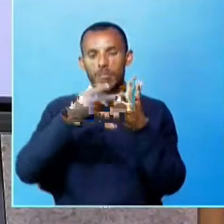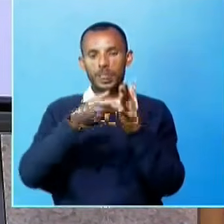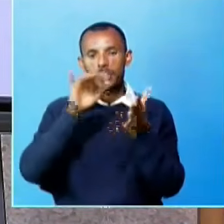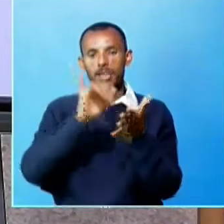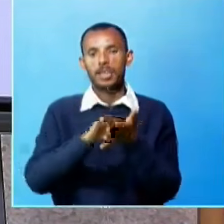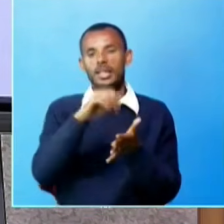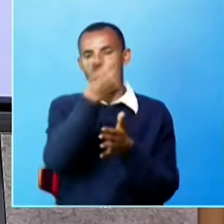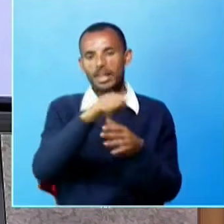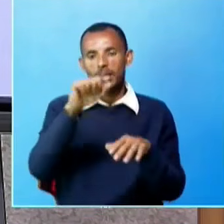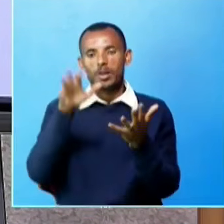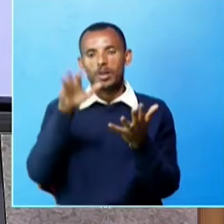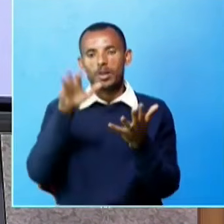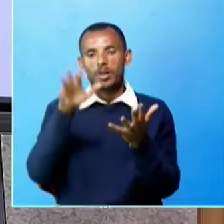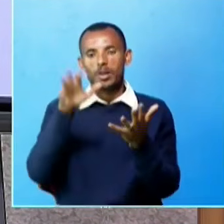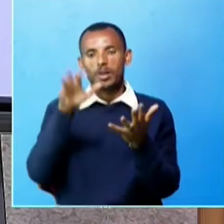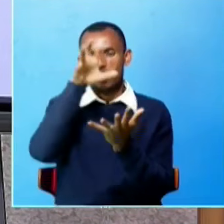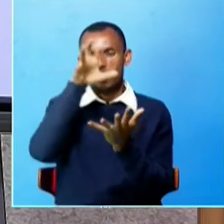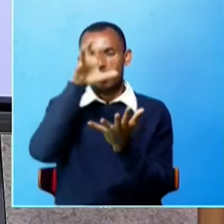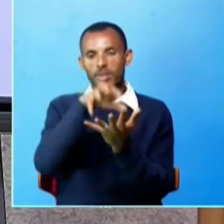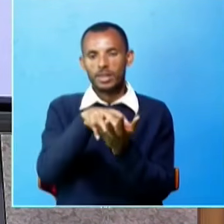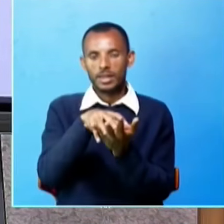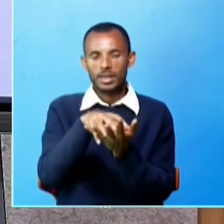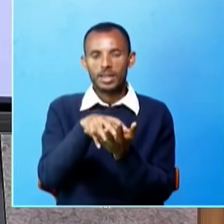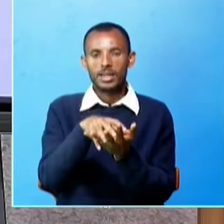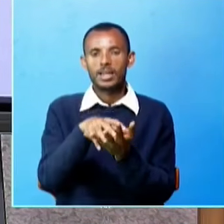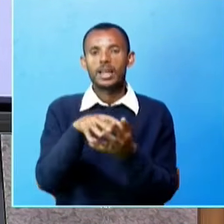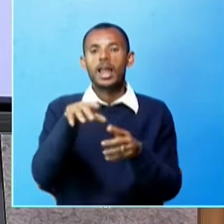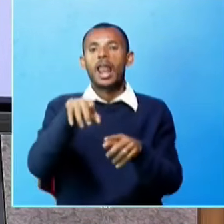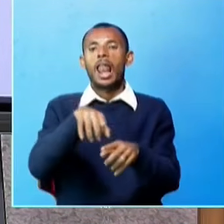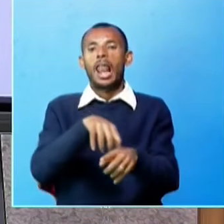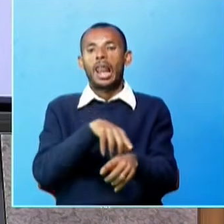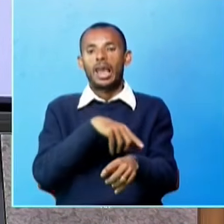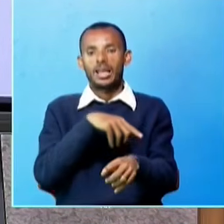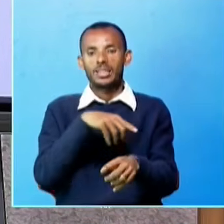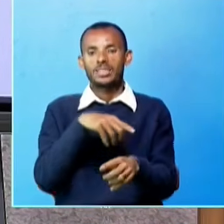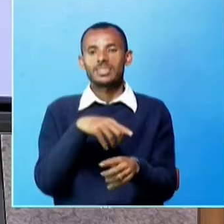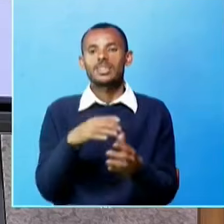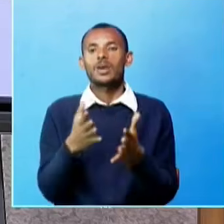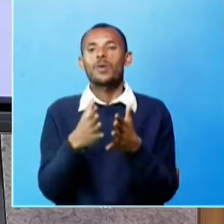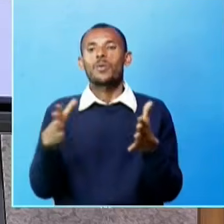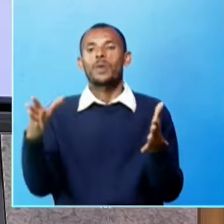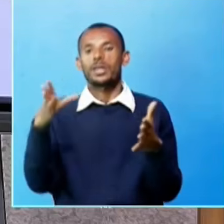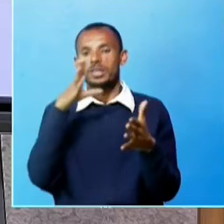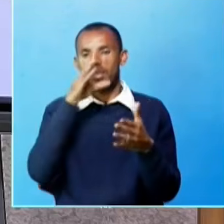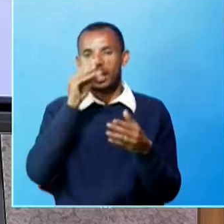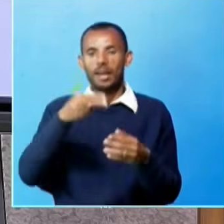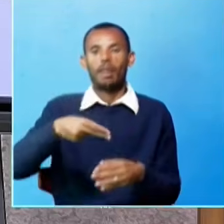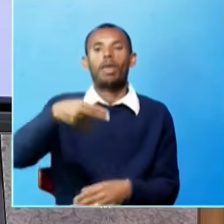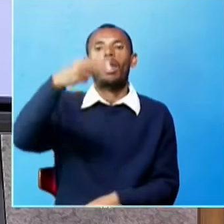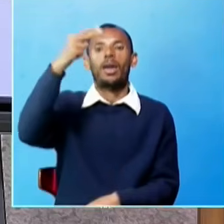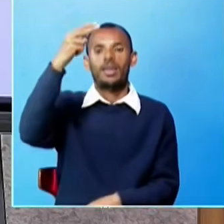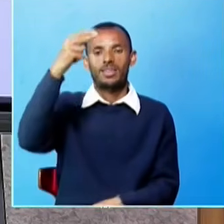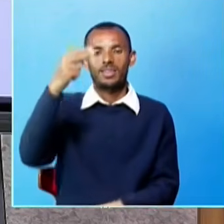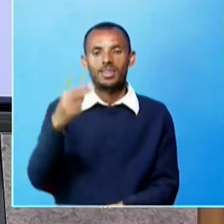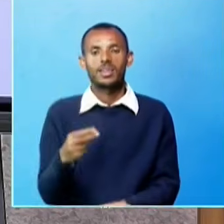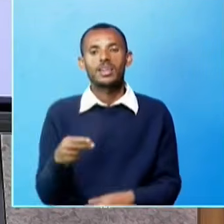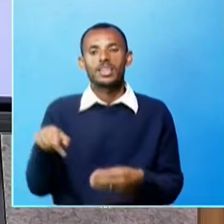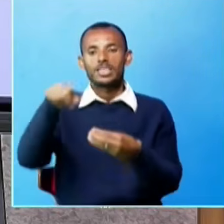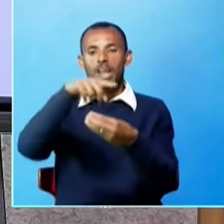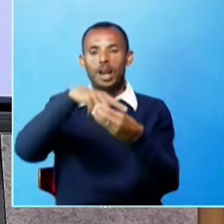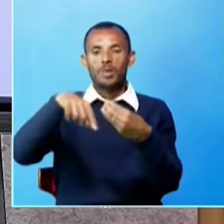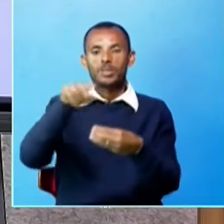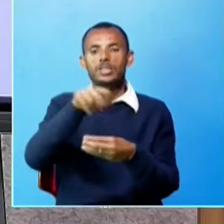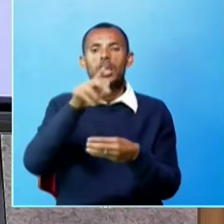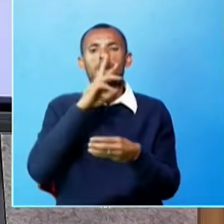any solid figure contains length, width, and height. Okay, so in your surrounding there